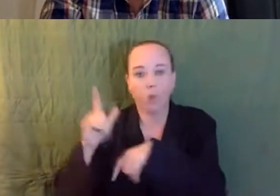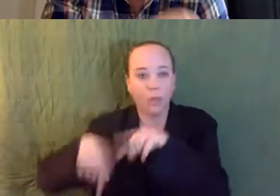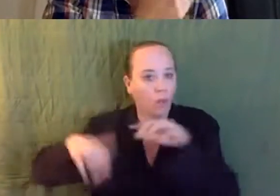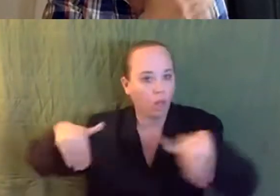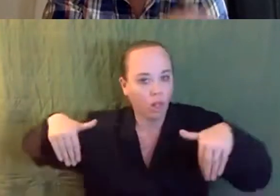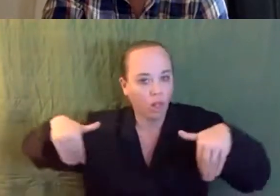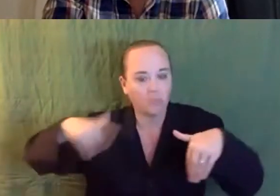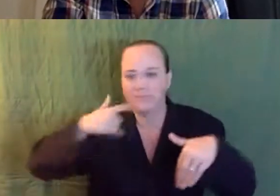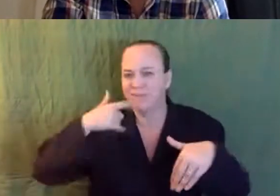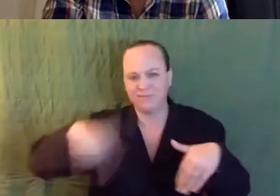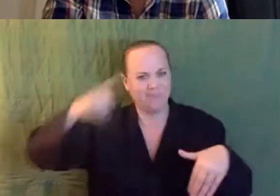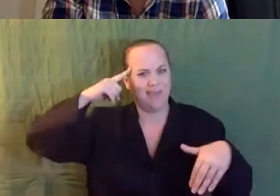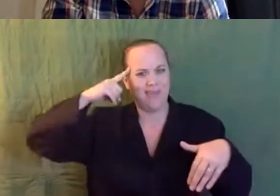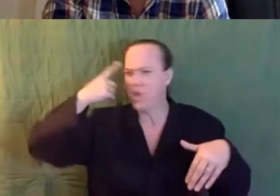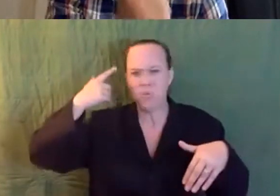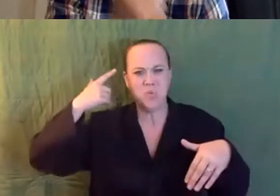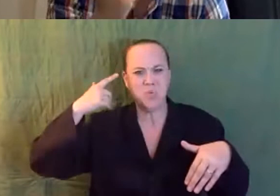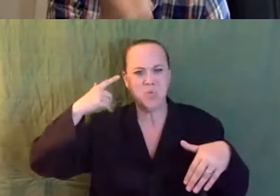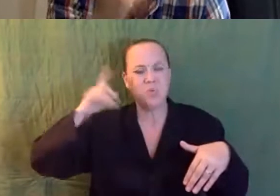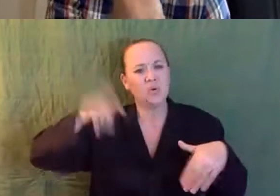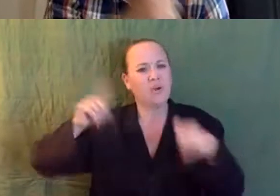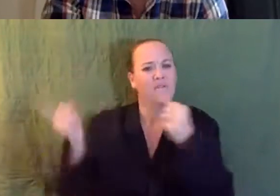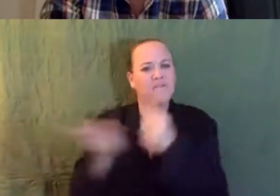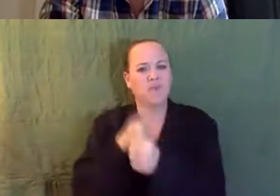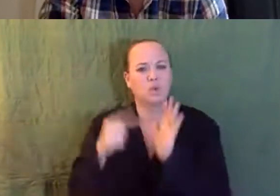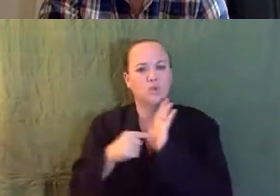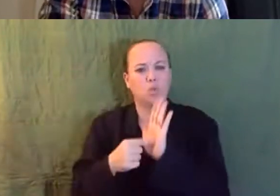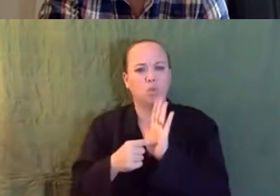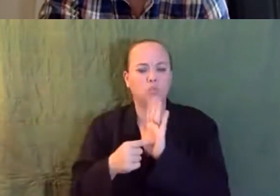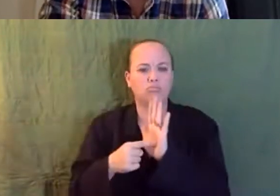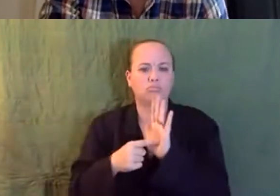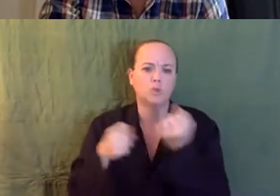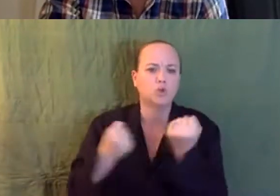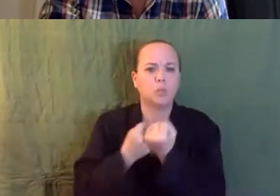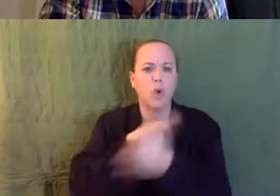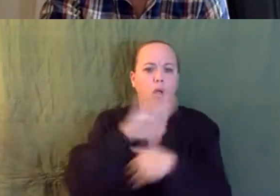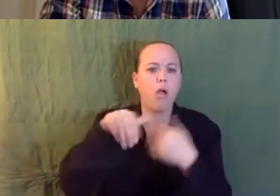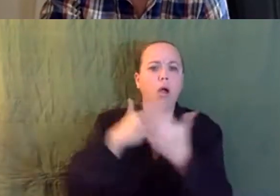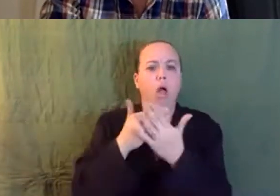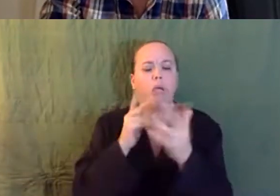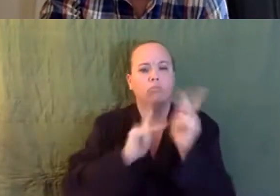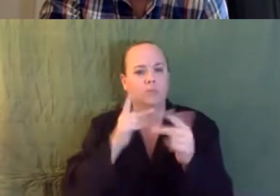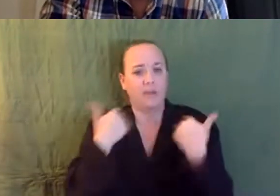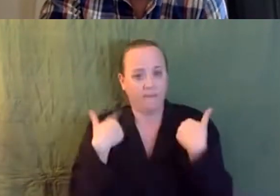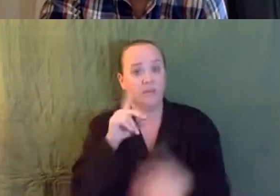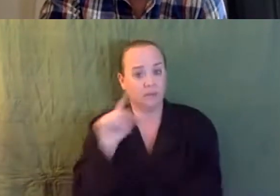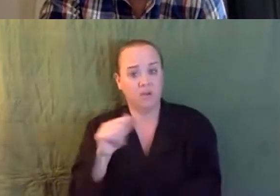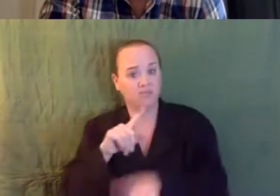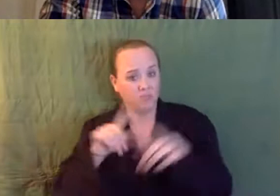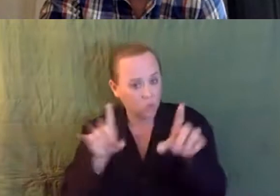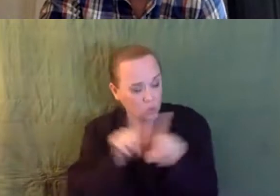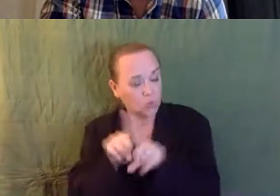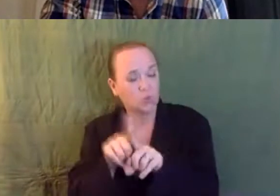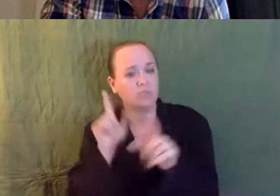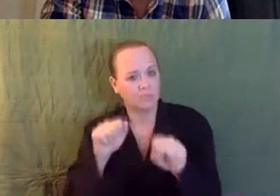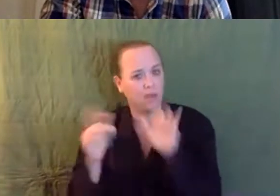so that made me think, well, we need to first represent all people and make sure that folks with a disability can reach out to the office,